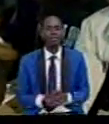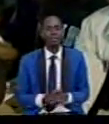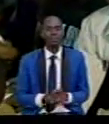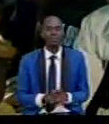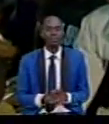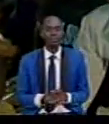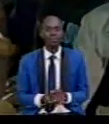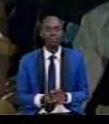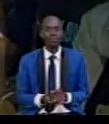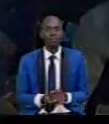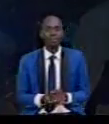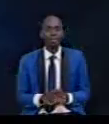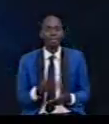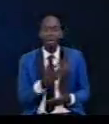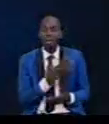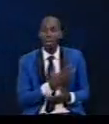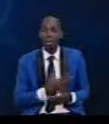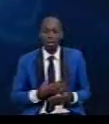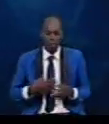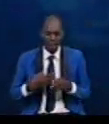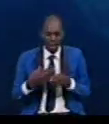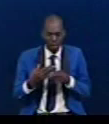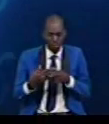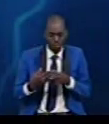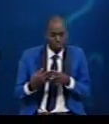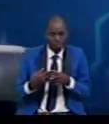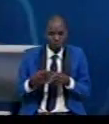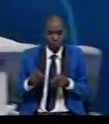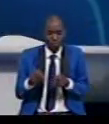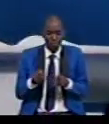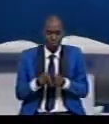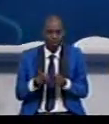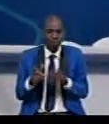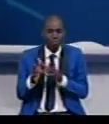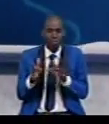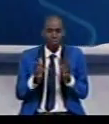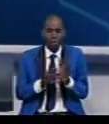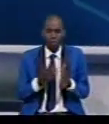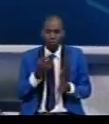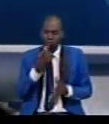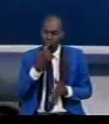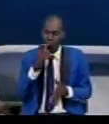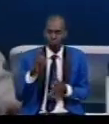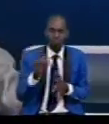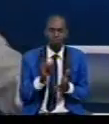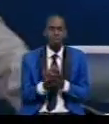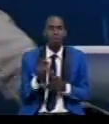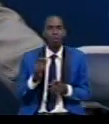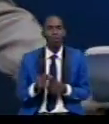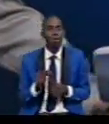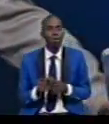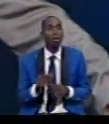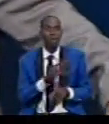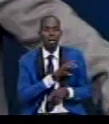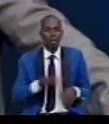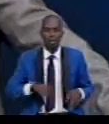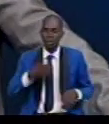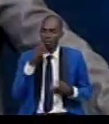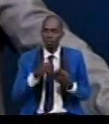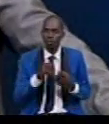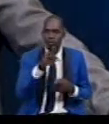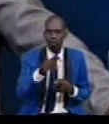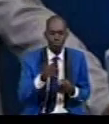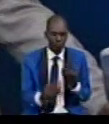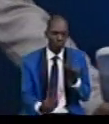arise. And as soon as Jesus said that, and he will speak to you today, arise from the